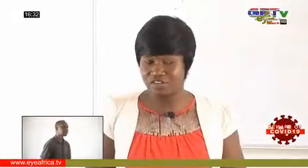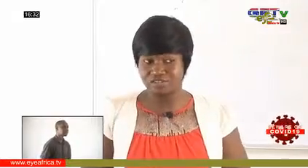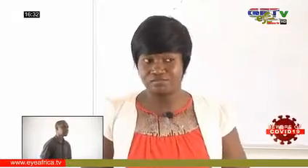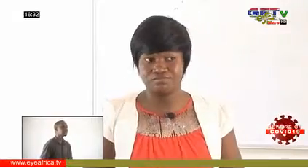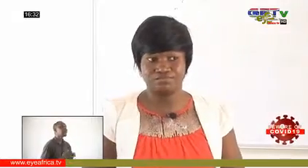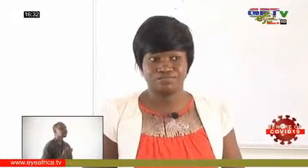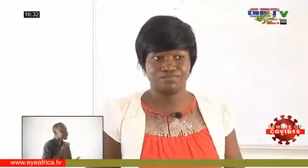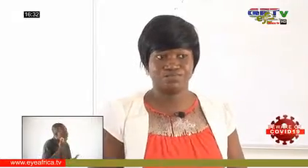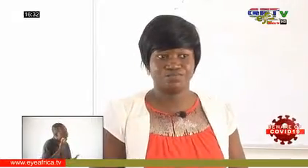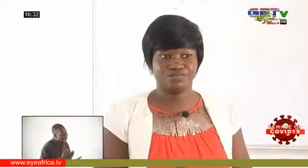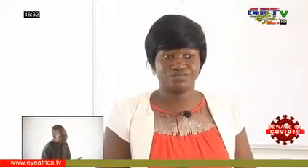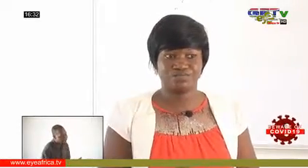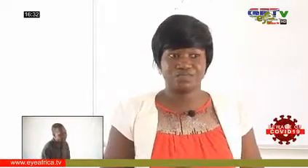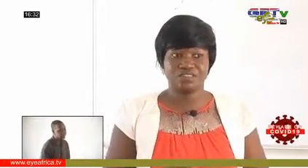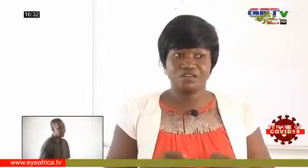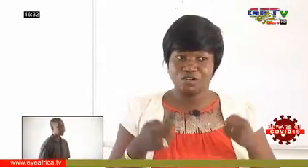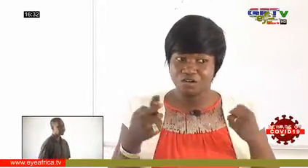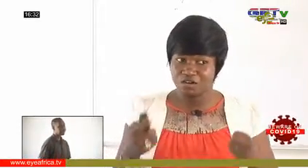ever,